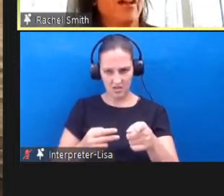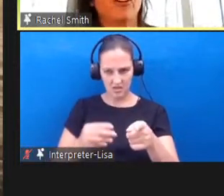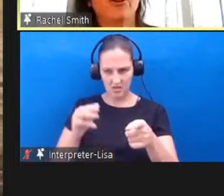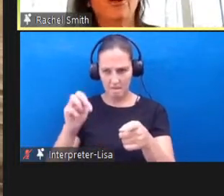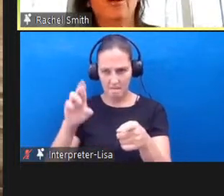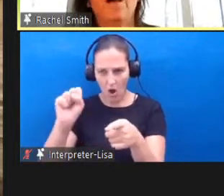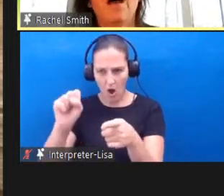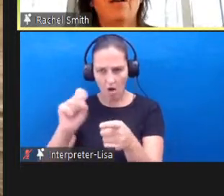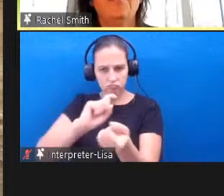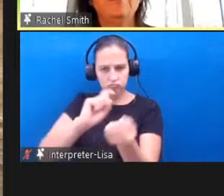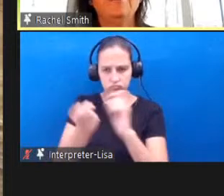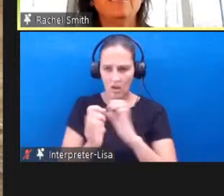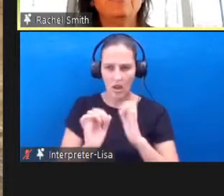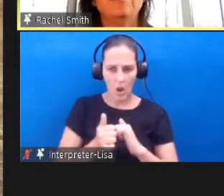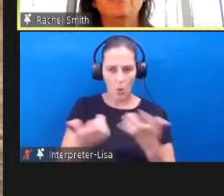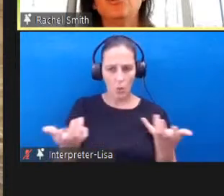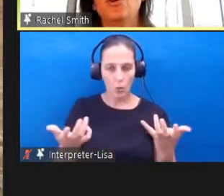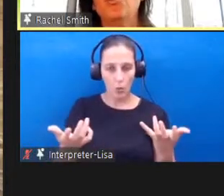we ever